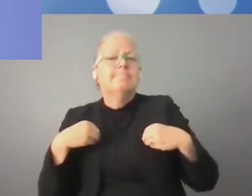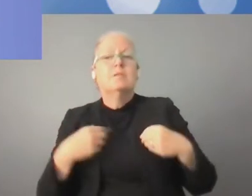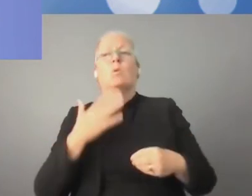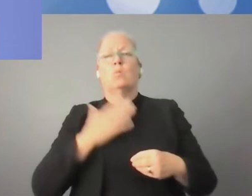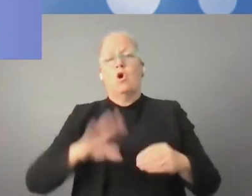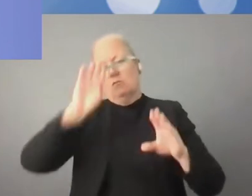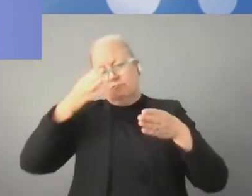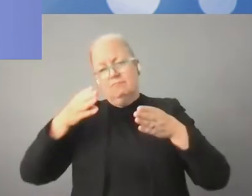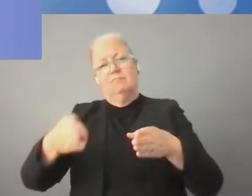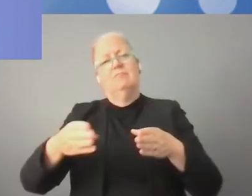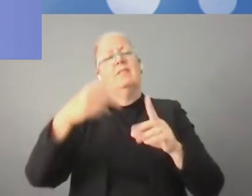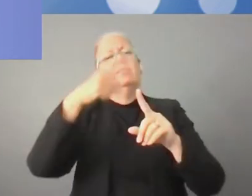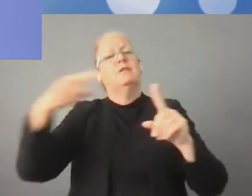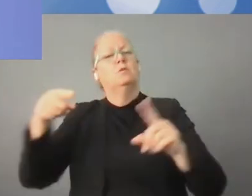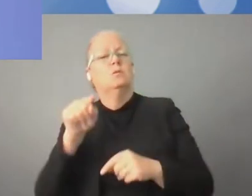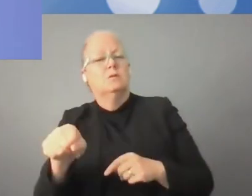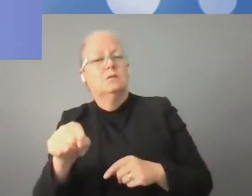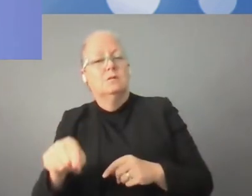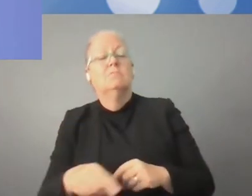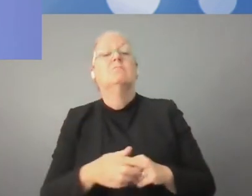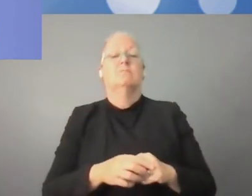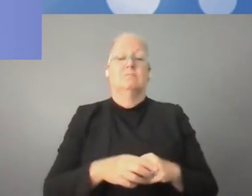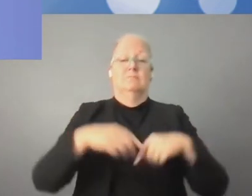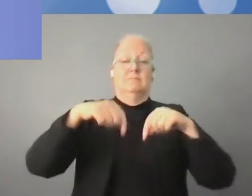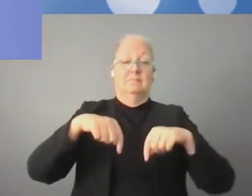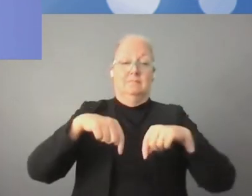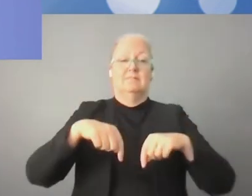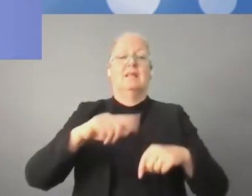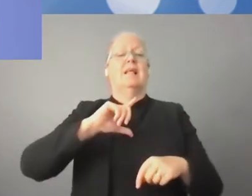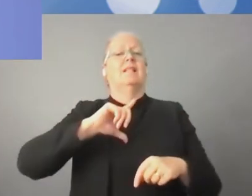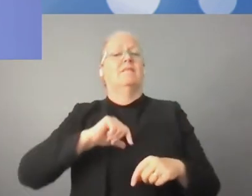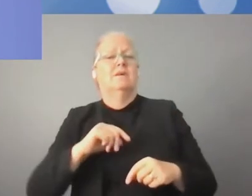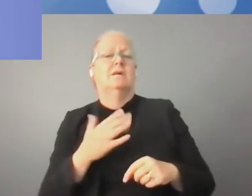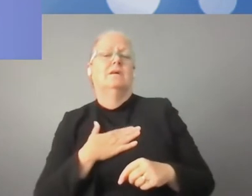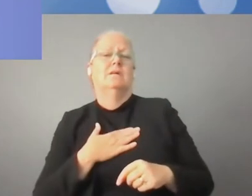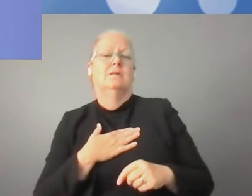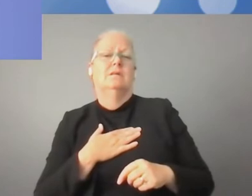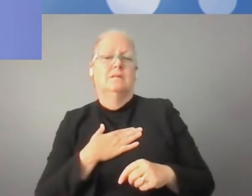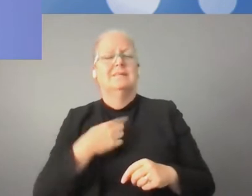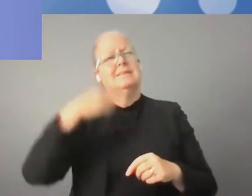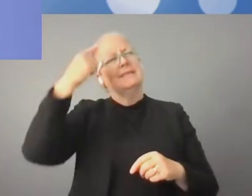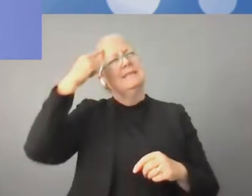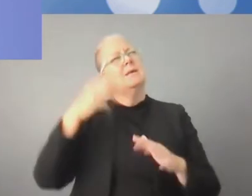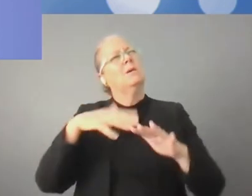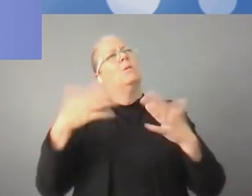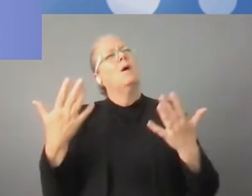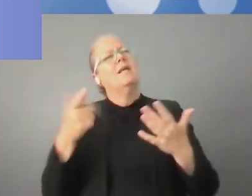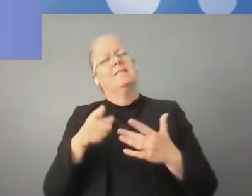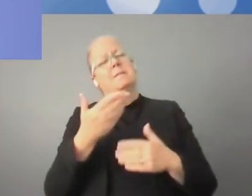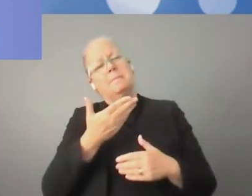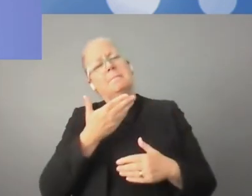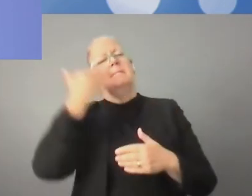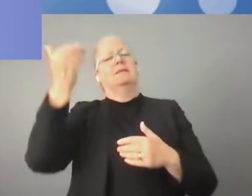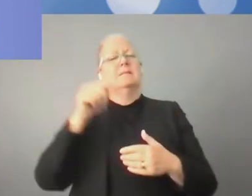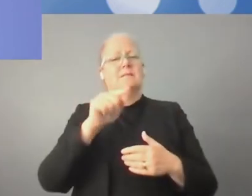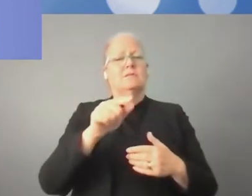is connectivity now latvia is one of the countries uh with uh also the best internet uh one in four